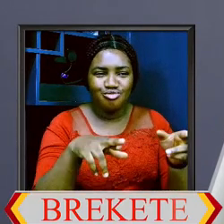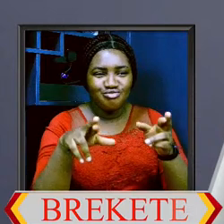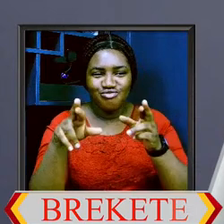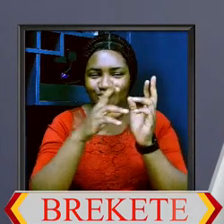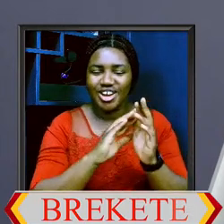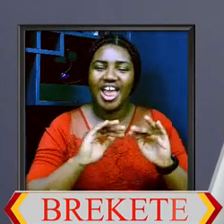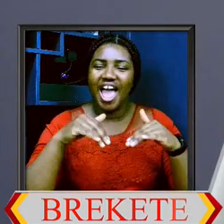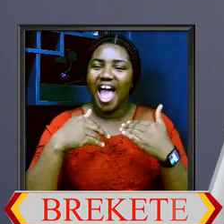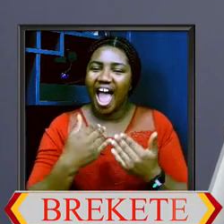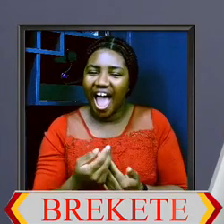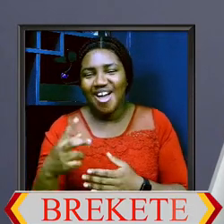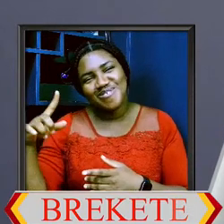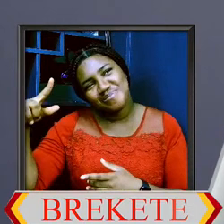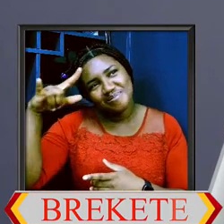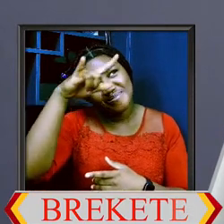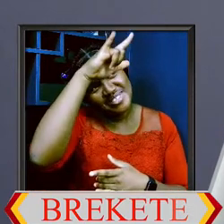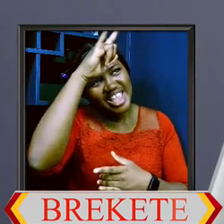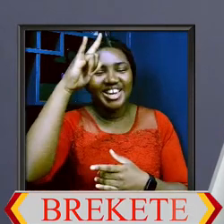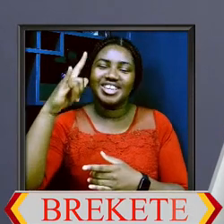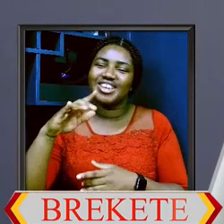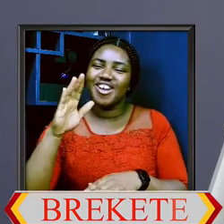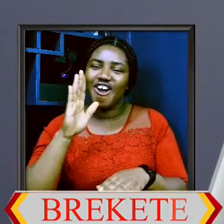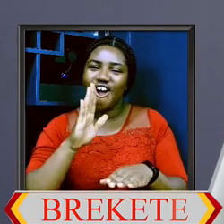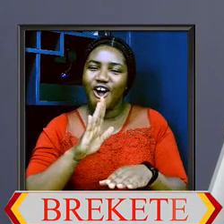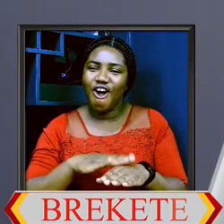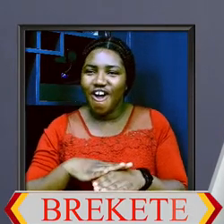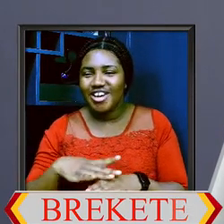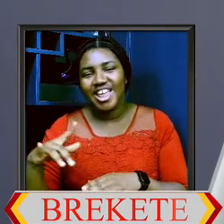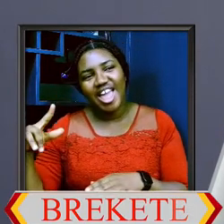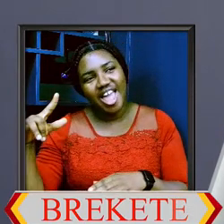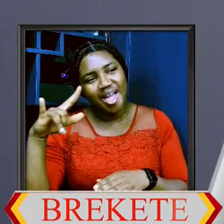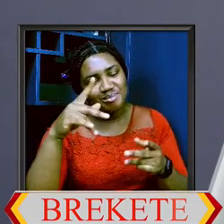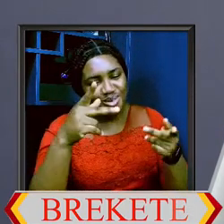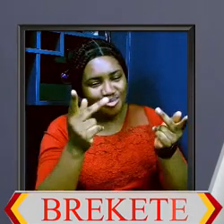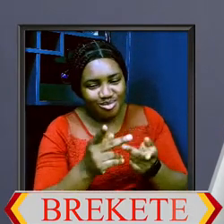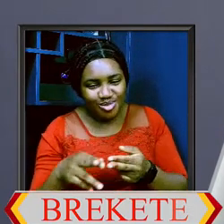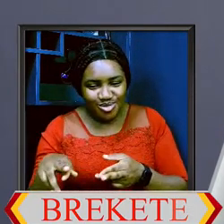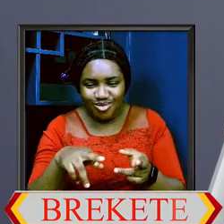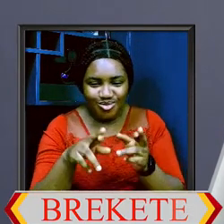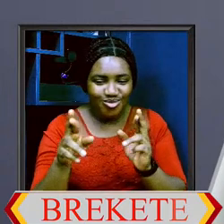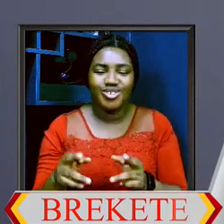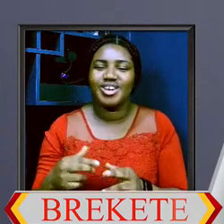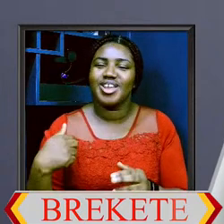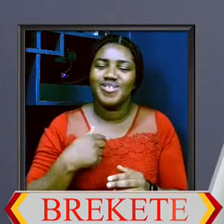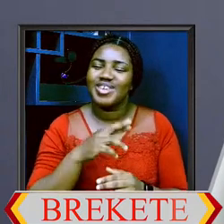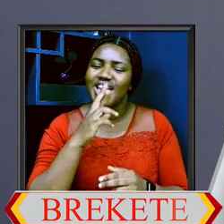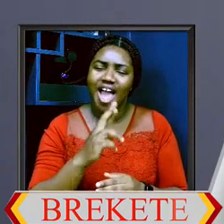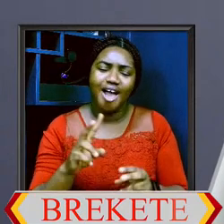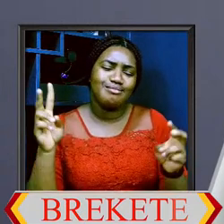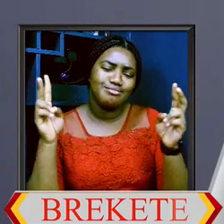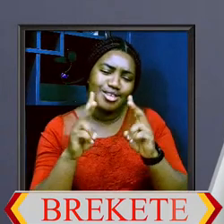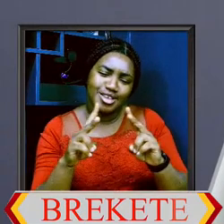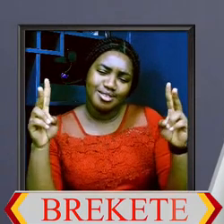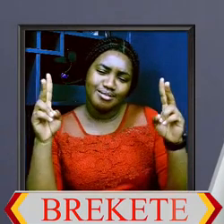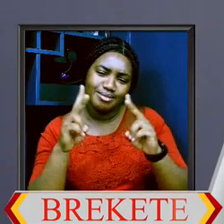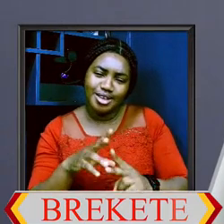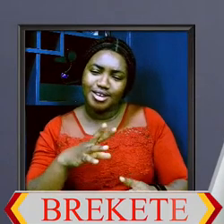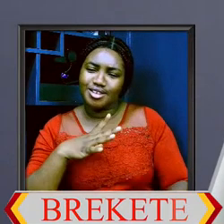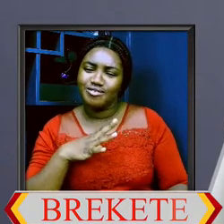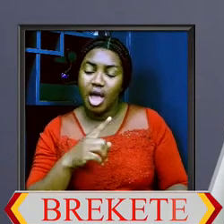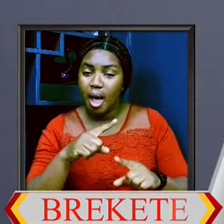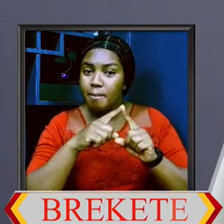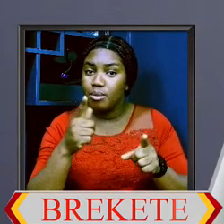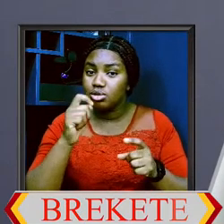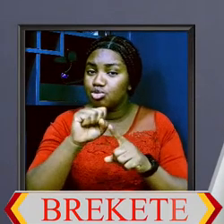airport a for Airport Road oh my God we are very very the